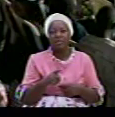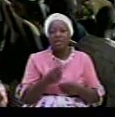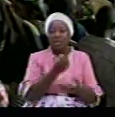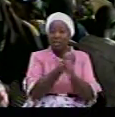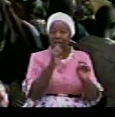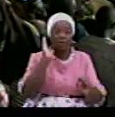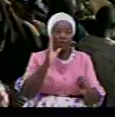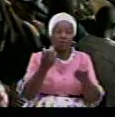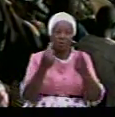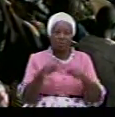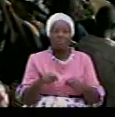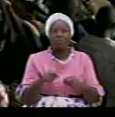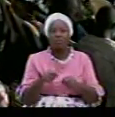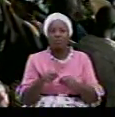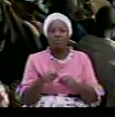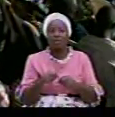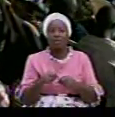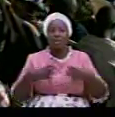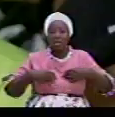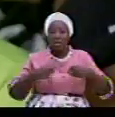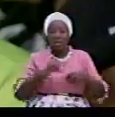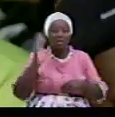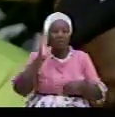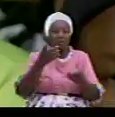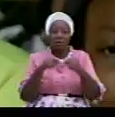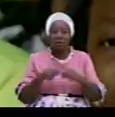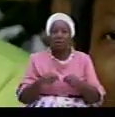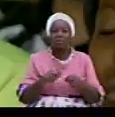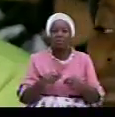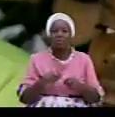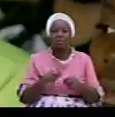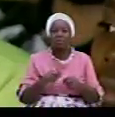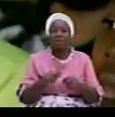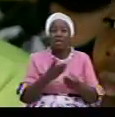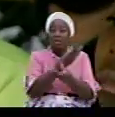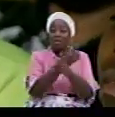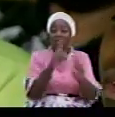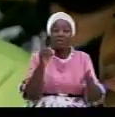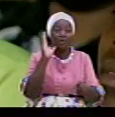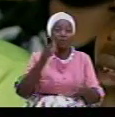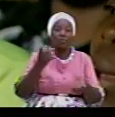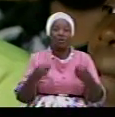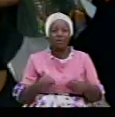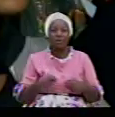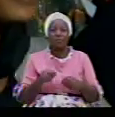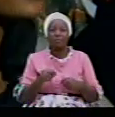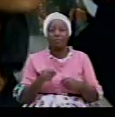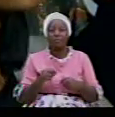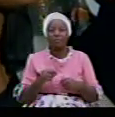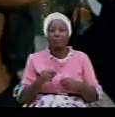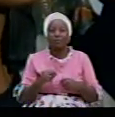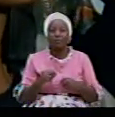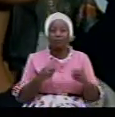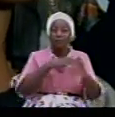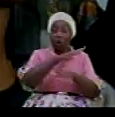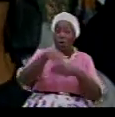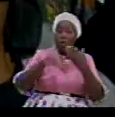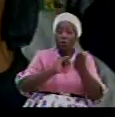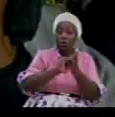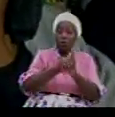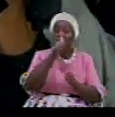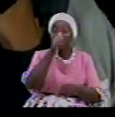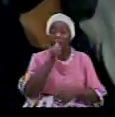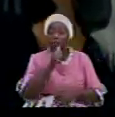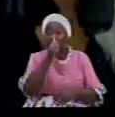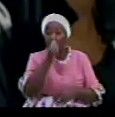come. Yeah. Healing will come. Yeah. Deliverance will come. Yeah. All those secret